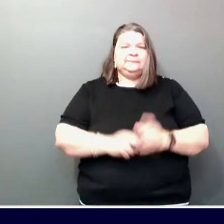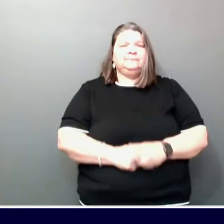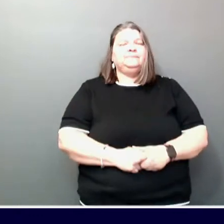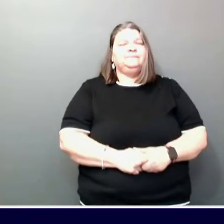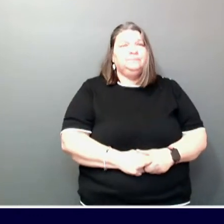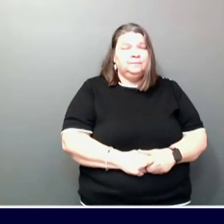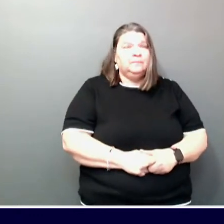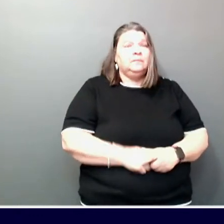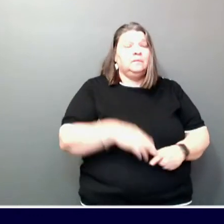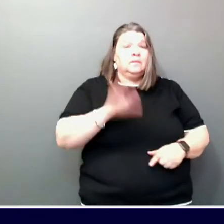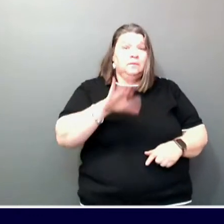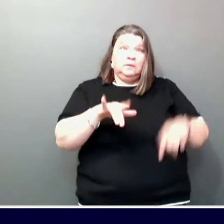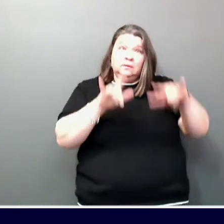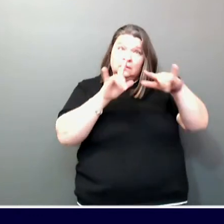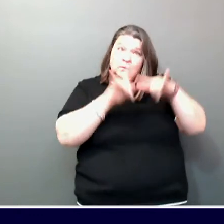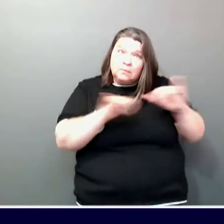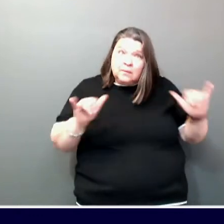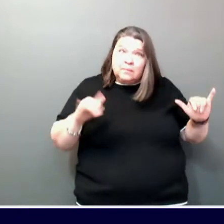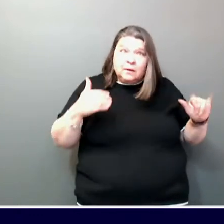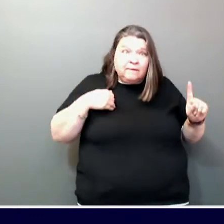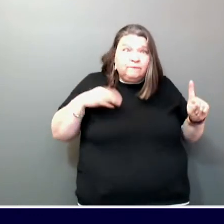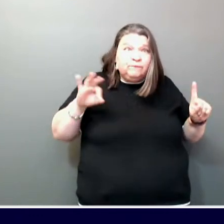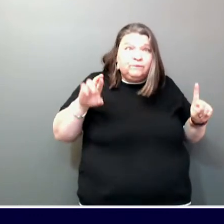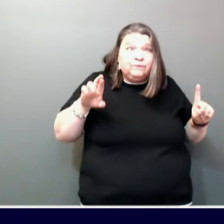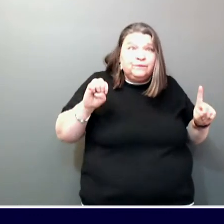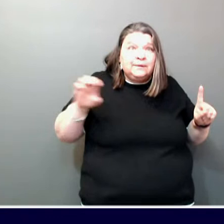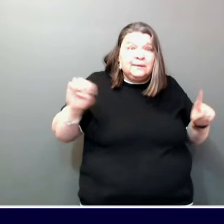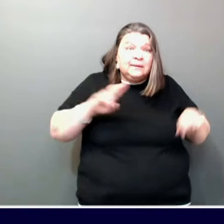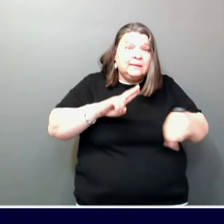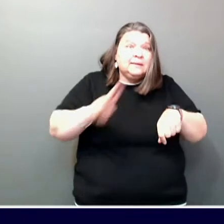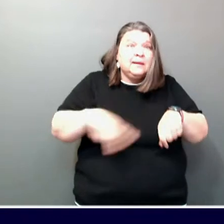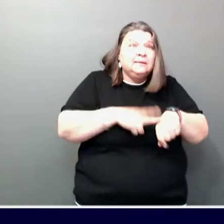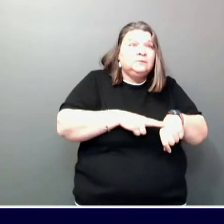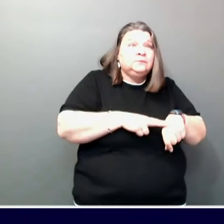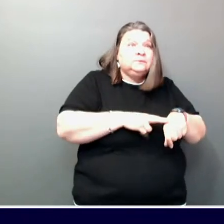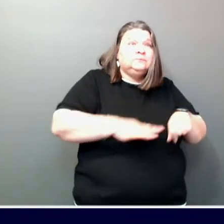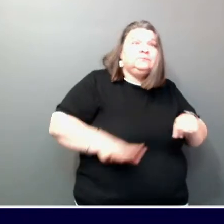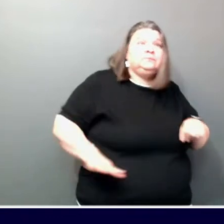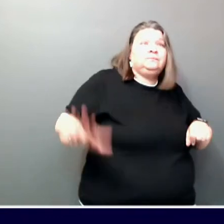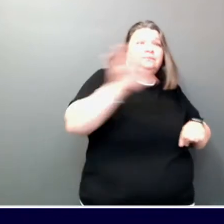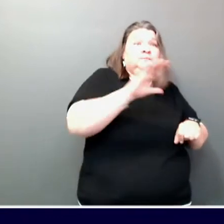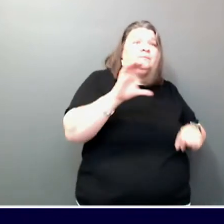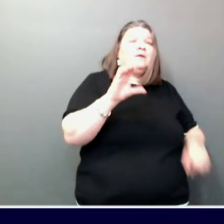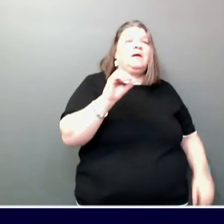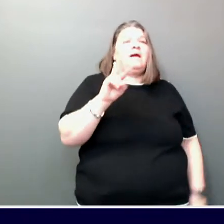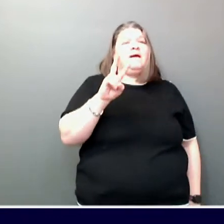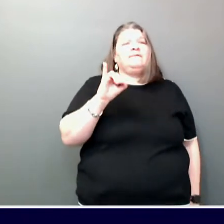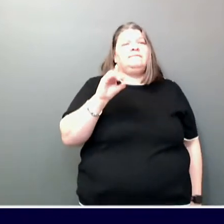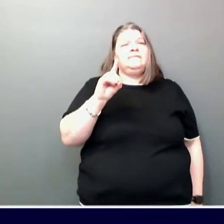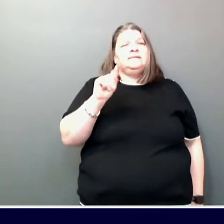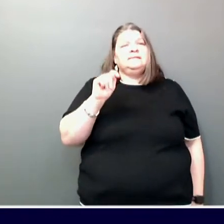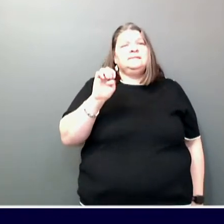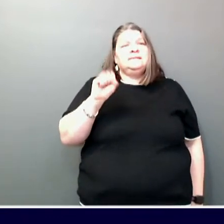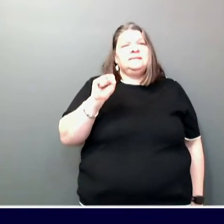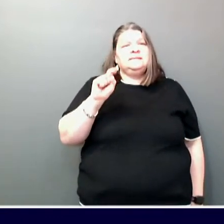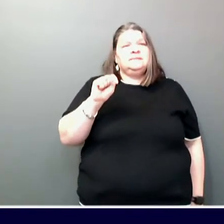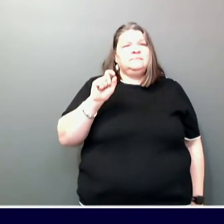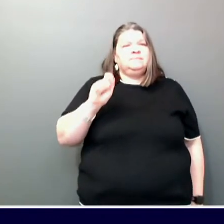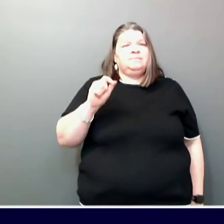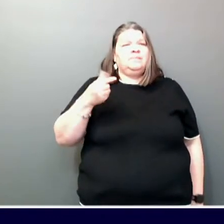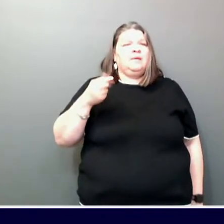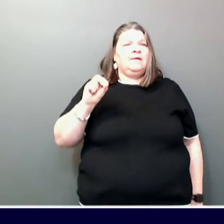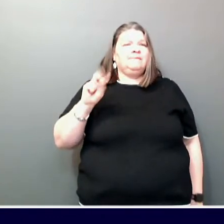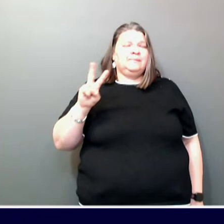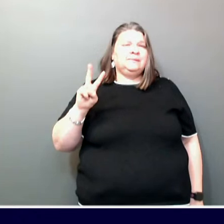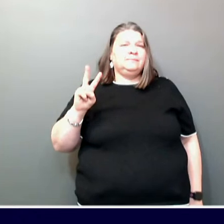at covidtests.gov. More information about accessing tests can be found at COVID-19 Testing in